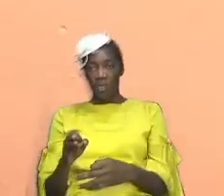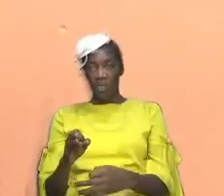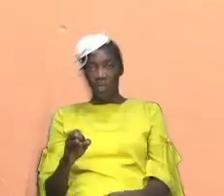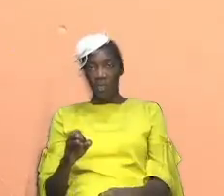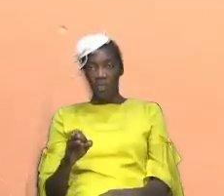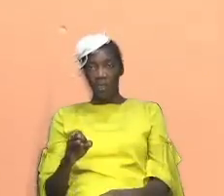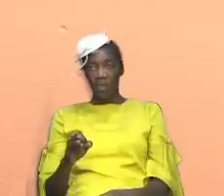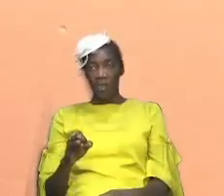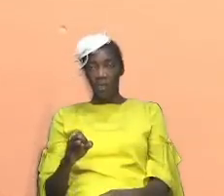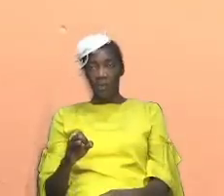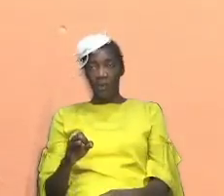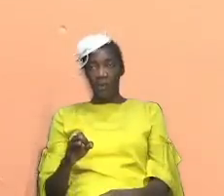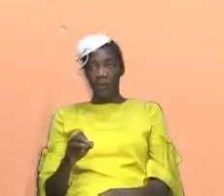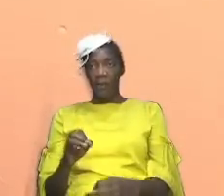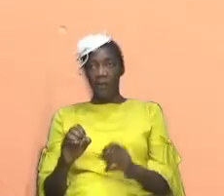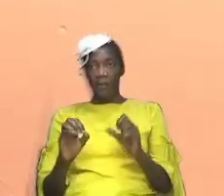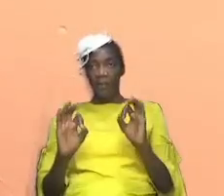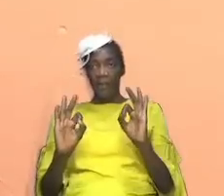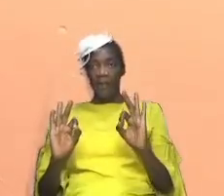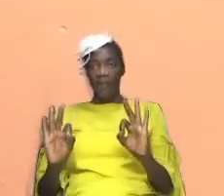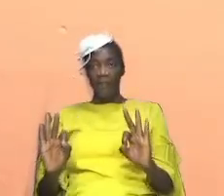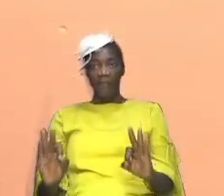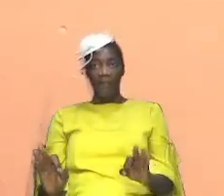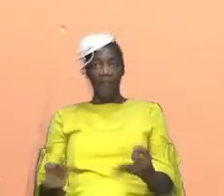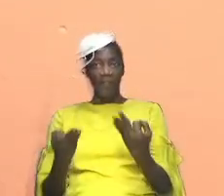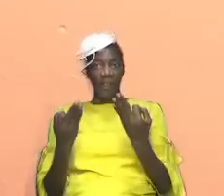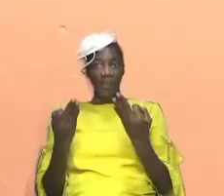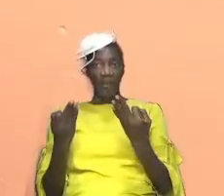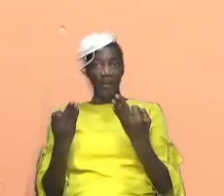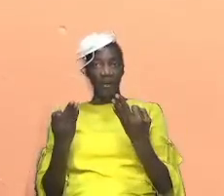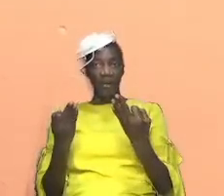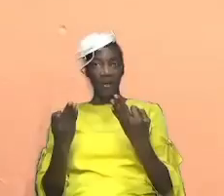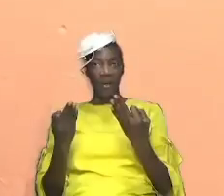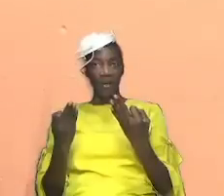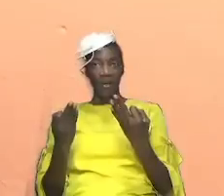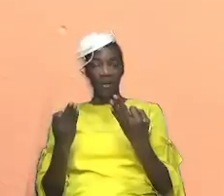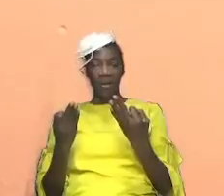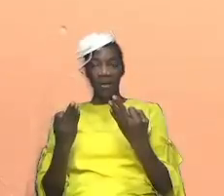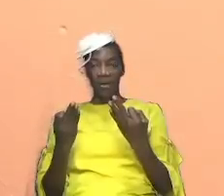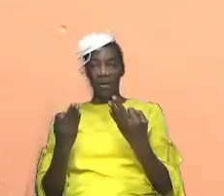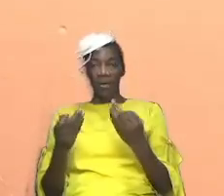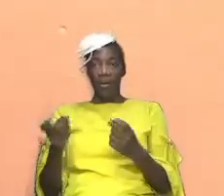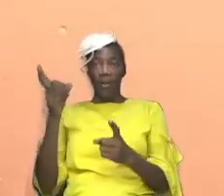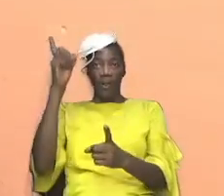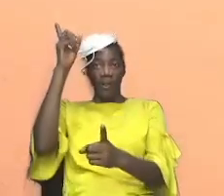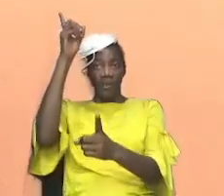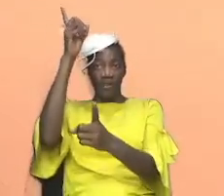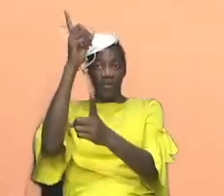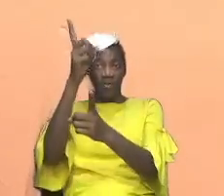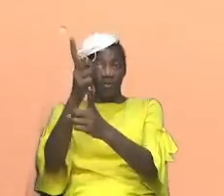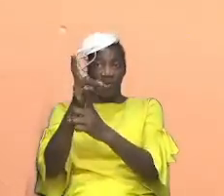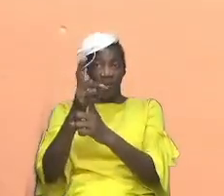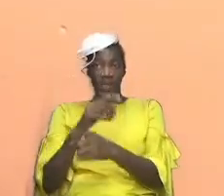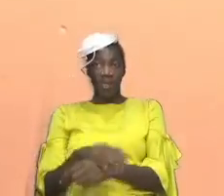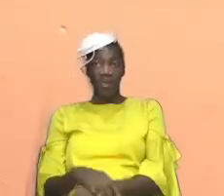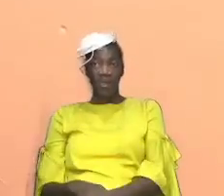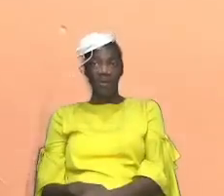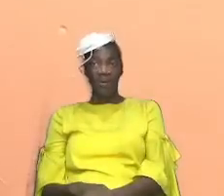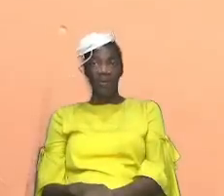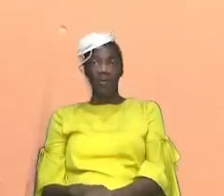his judgment is going to be thorough. And we had started that when